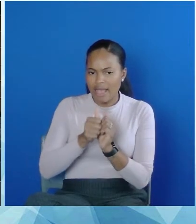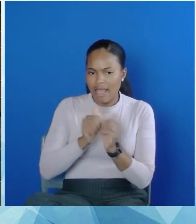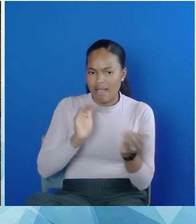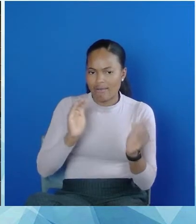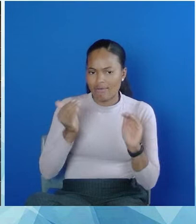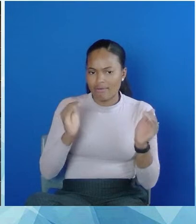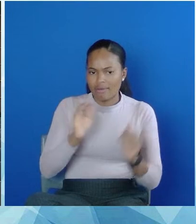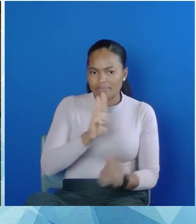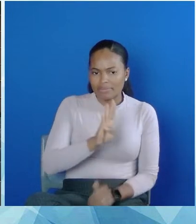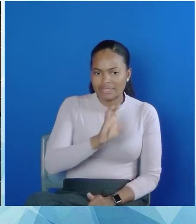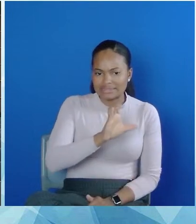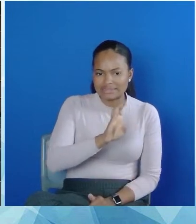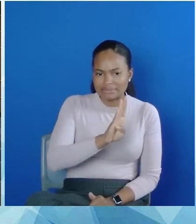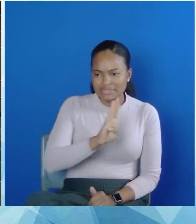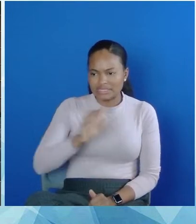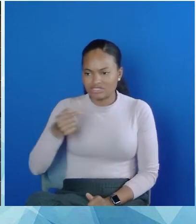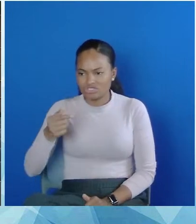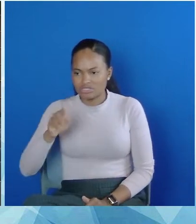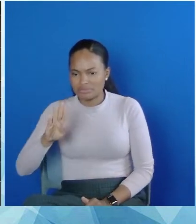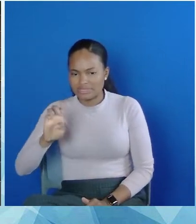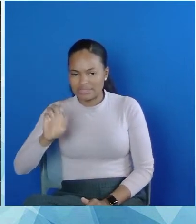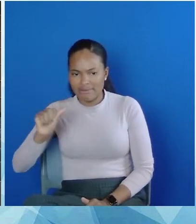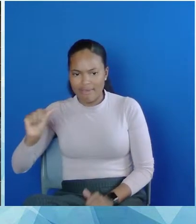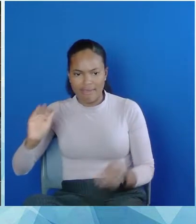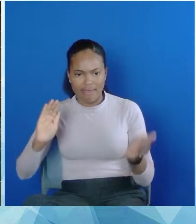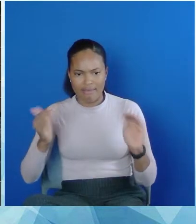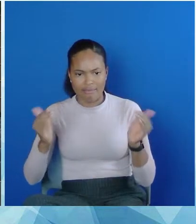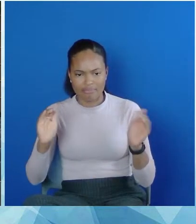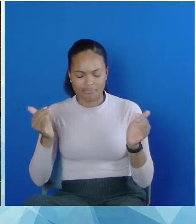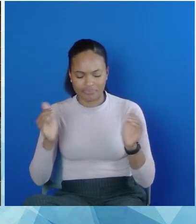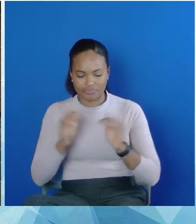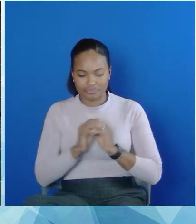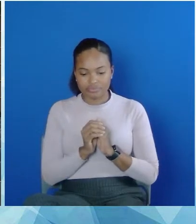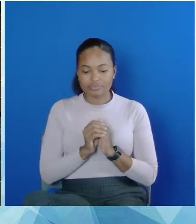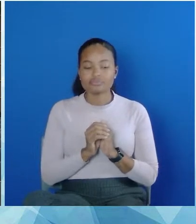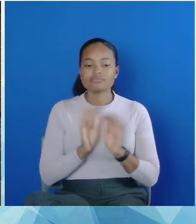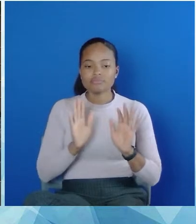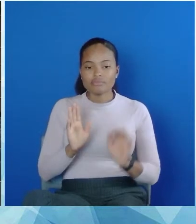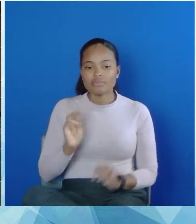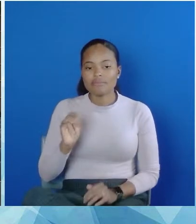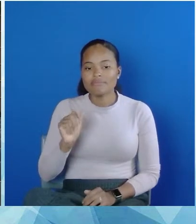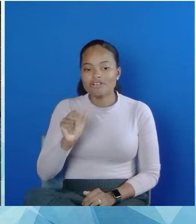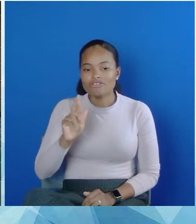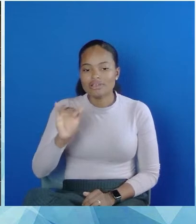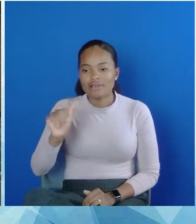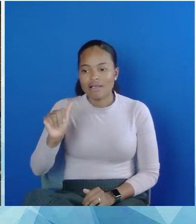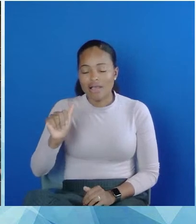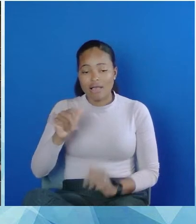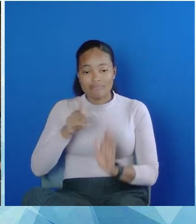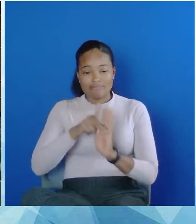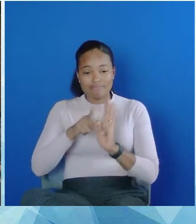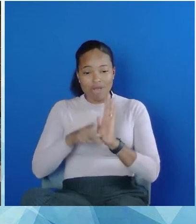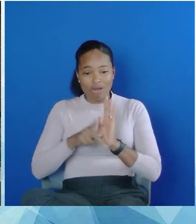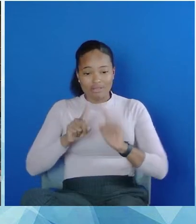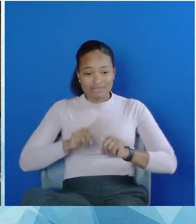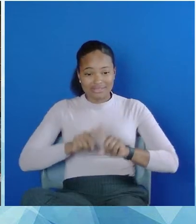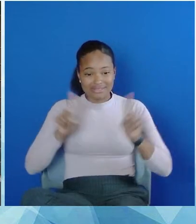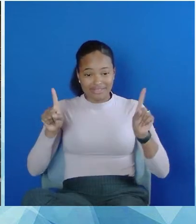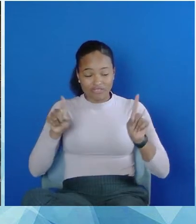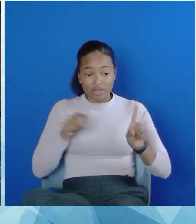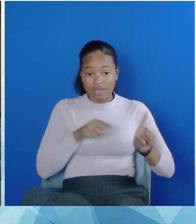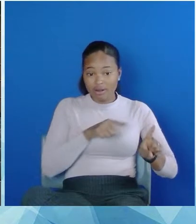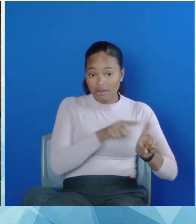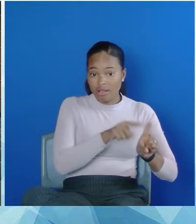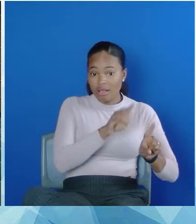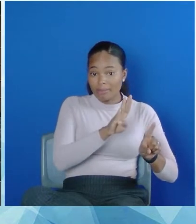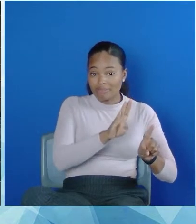BCB? So the policies differ in that the BCB policy